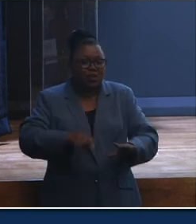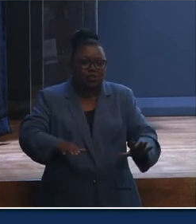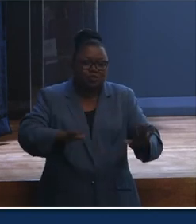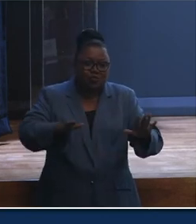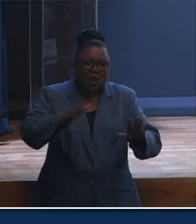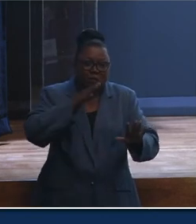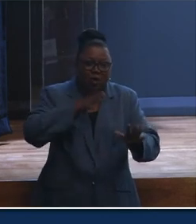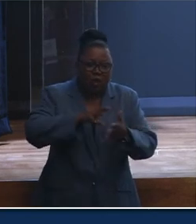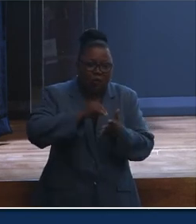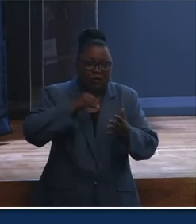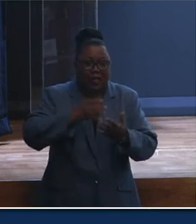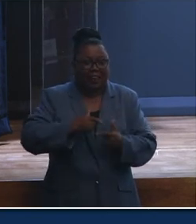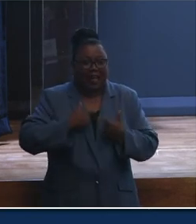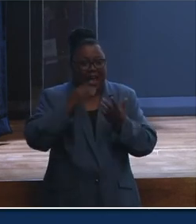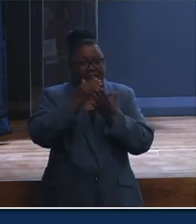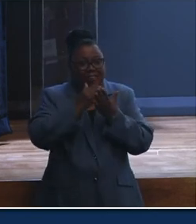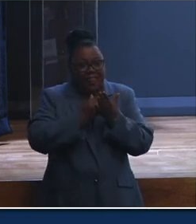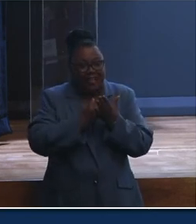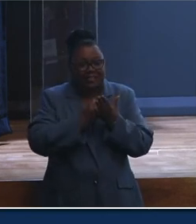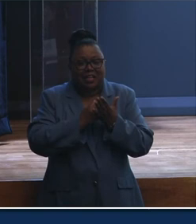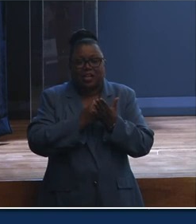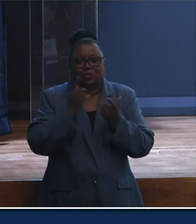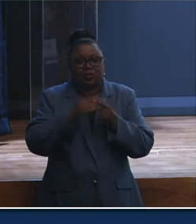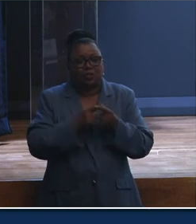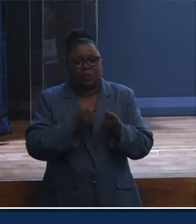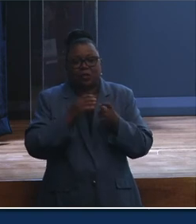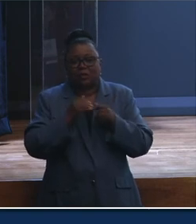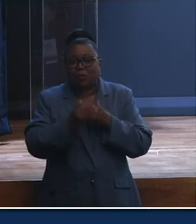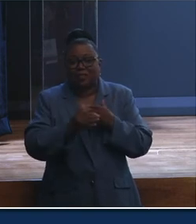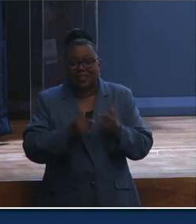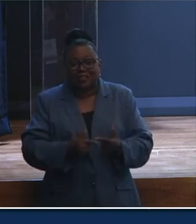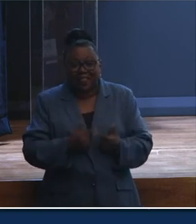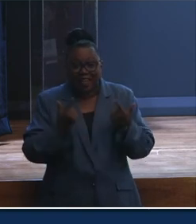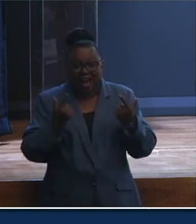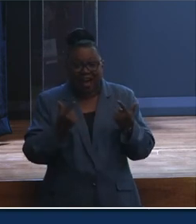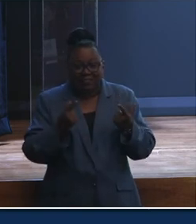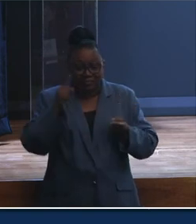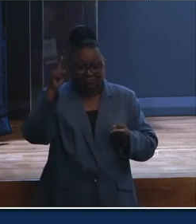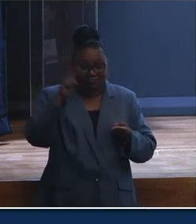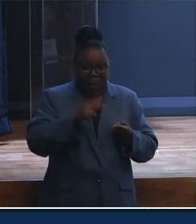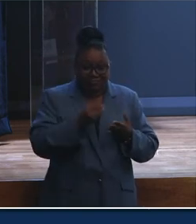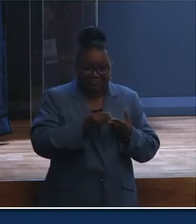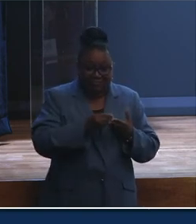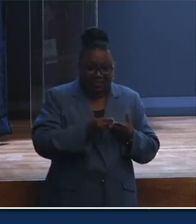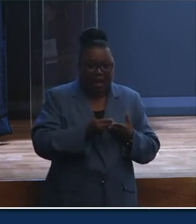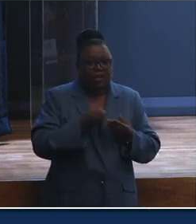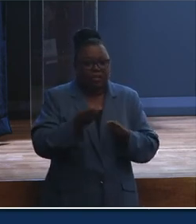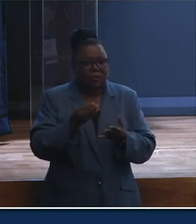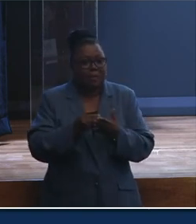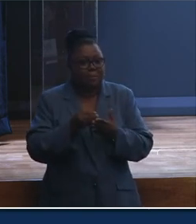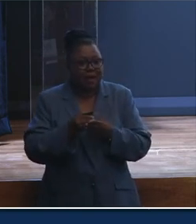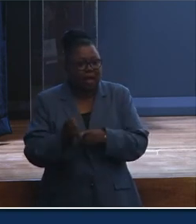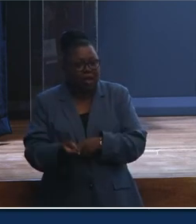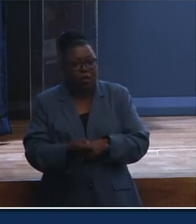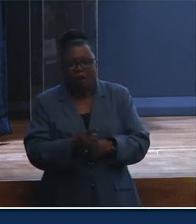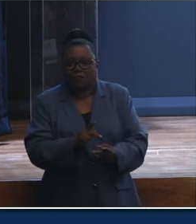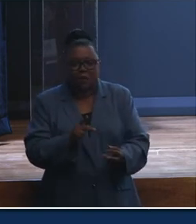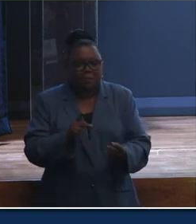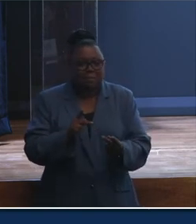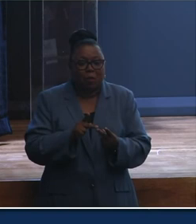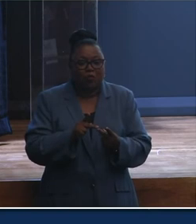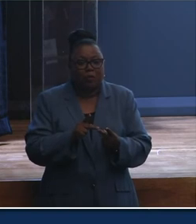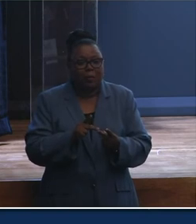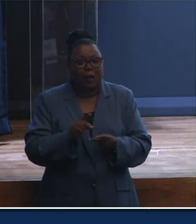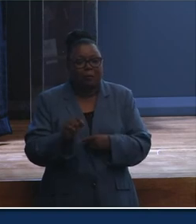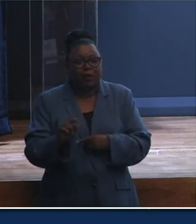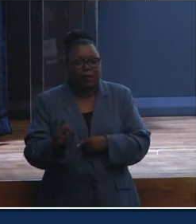women who've learned these life lessons who are going to have disposable income for the rest of their lives. And they're going to spend money, and golf would be perfect, and yet golf